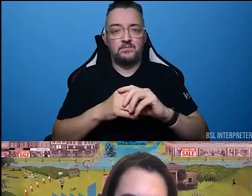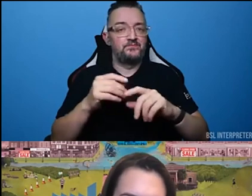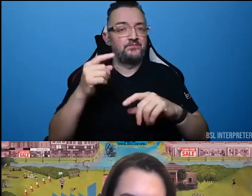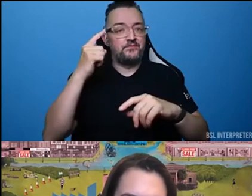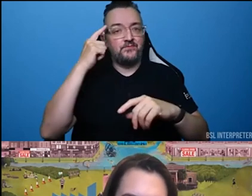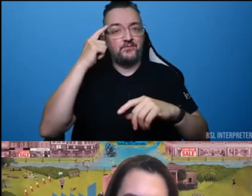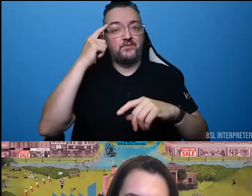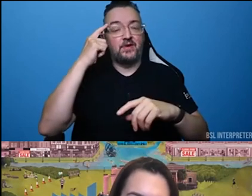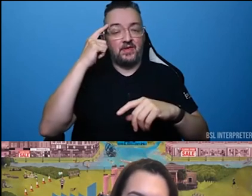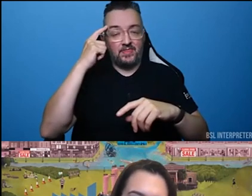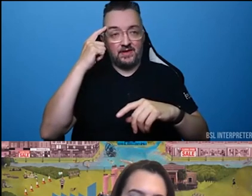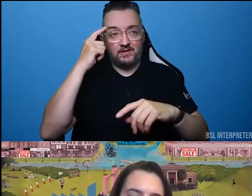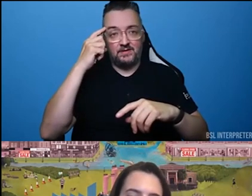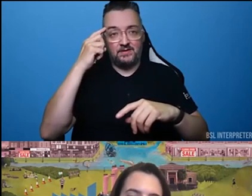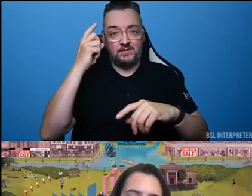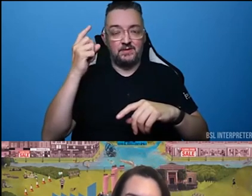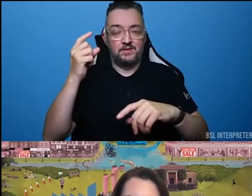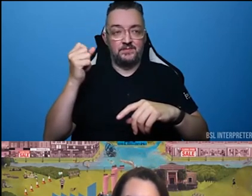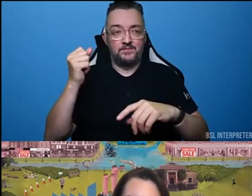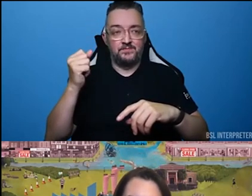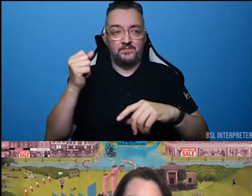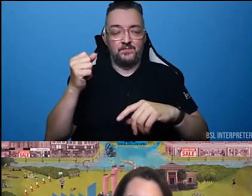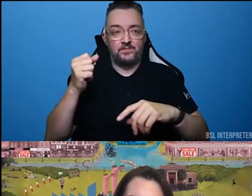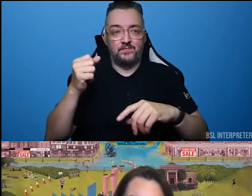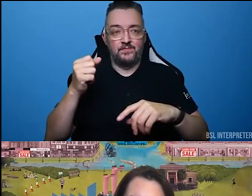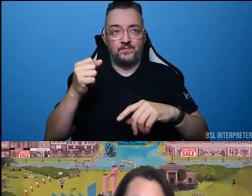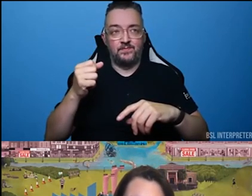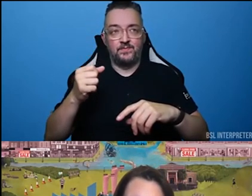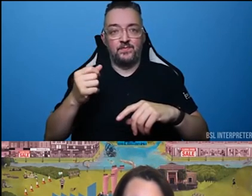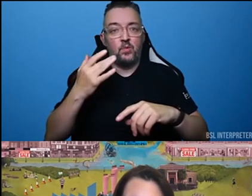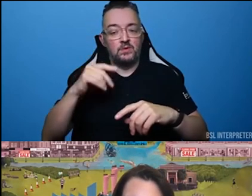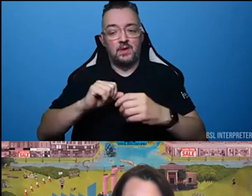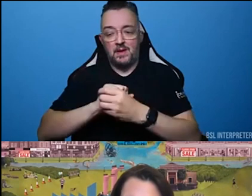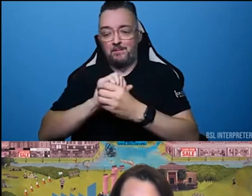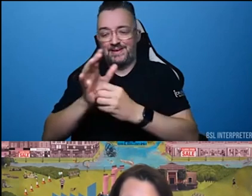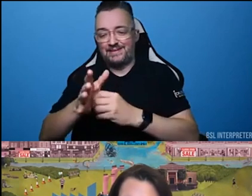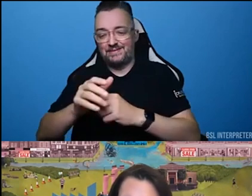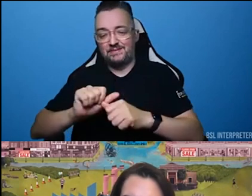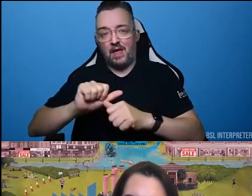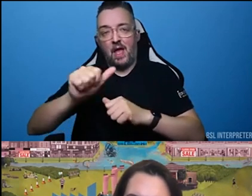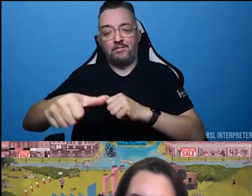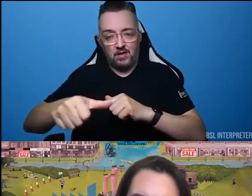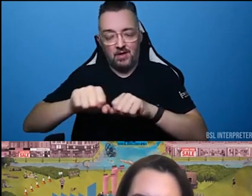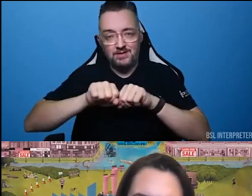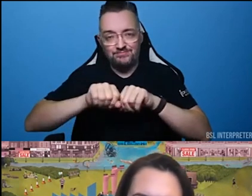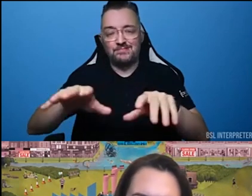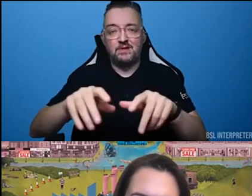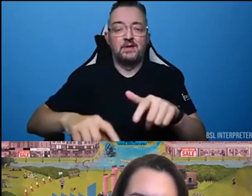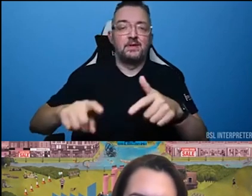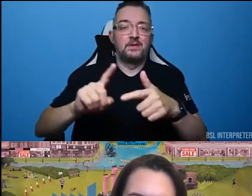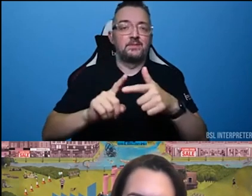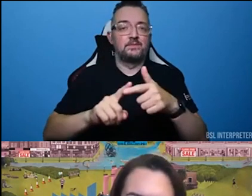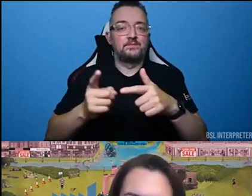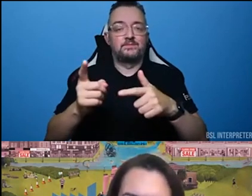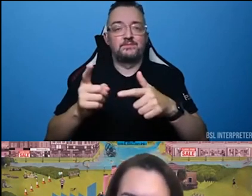in, in the aftermath of the pandemic, pandemic and the aftermath of, you know,